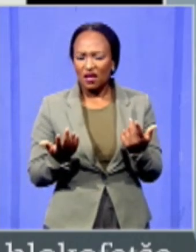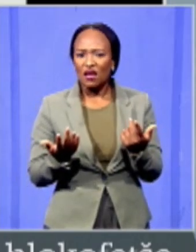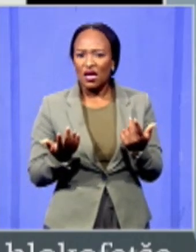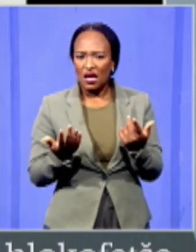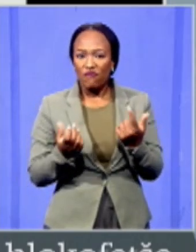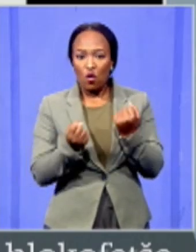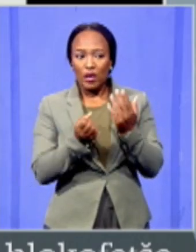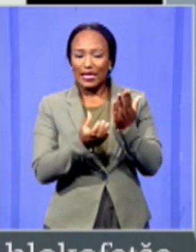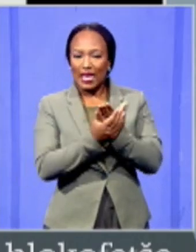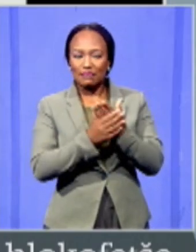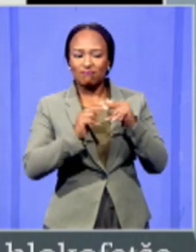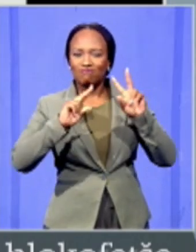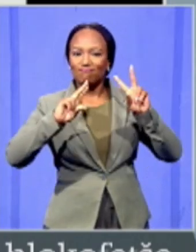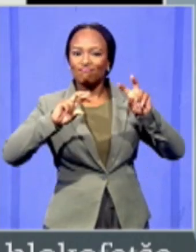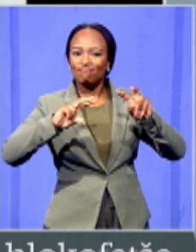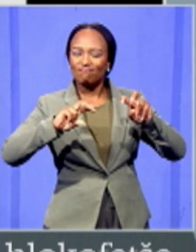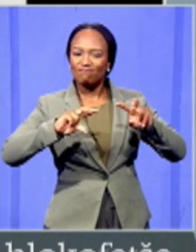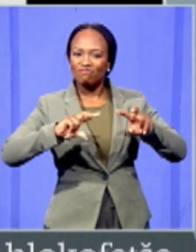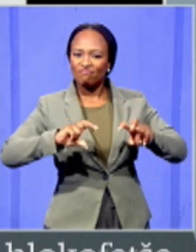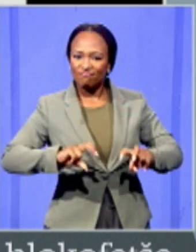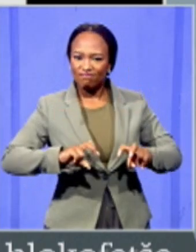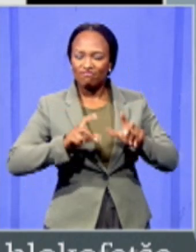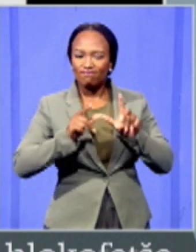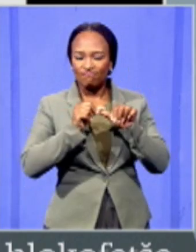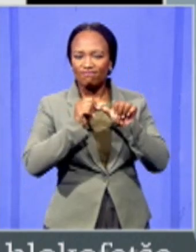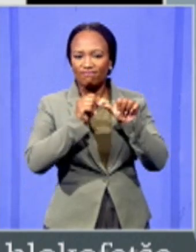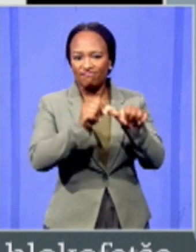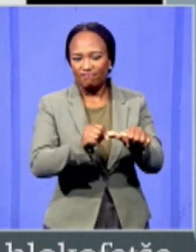inquest. It is under investigation as to